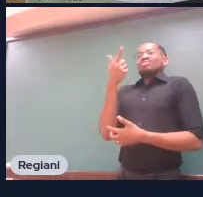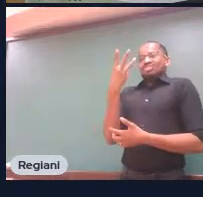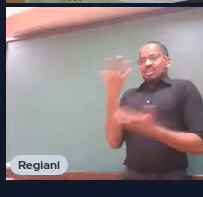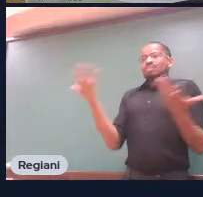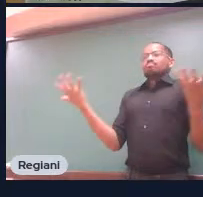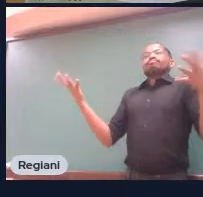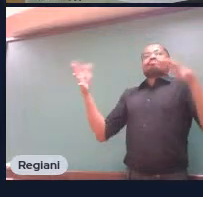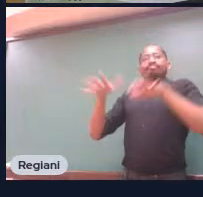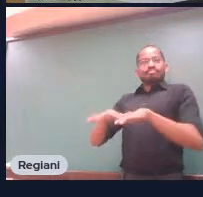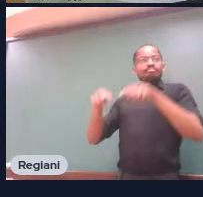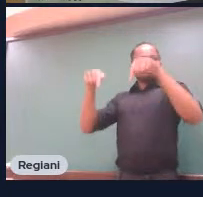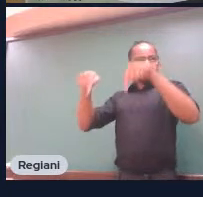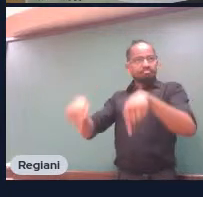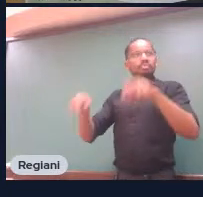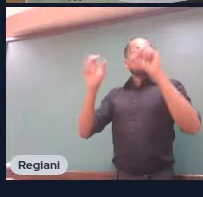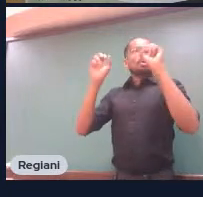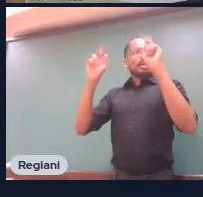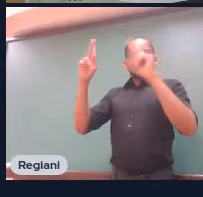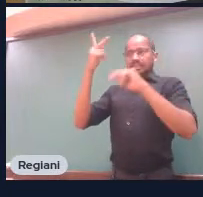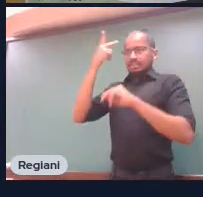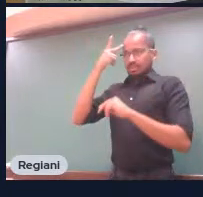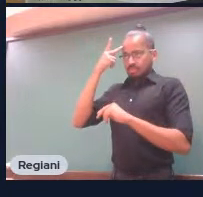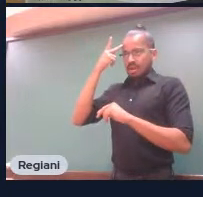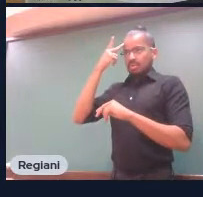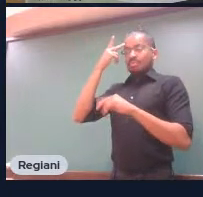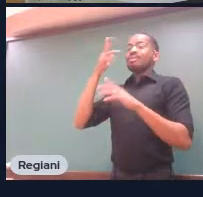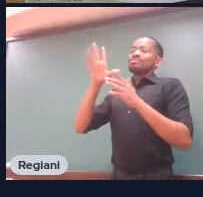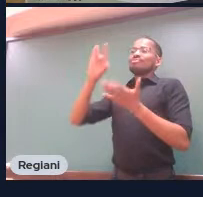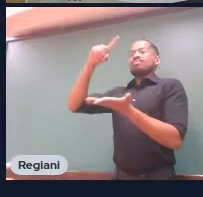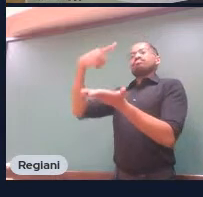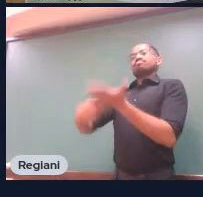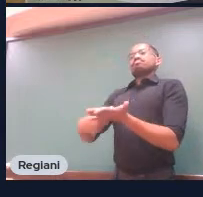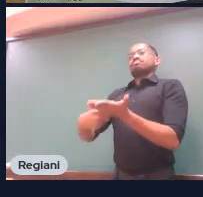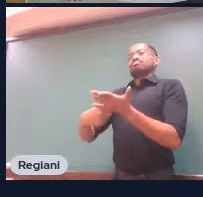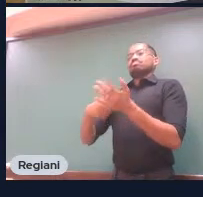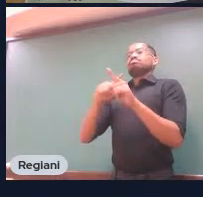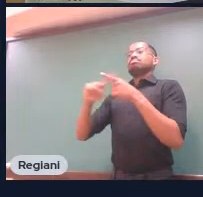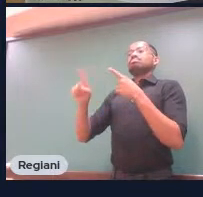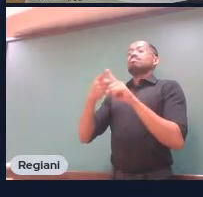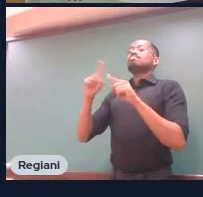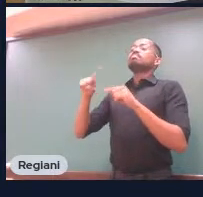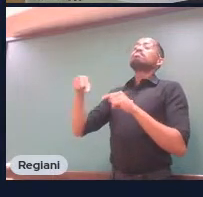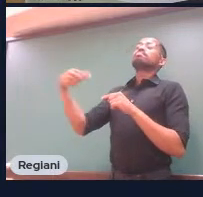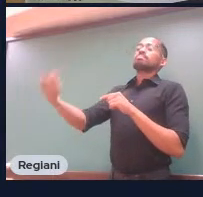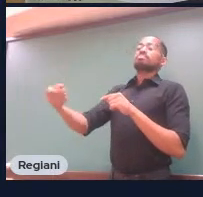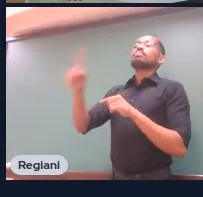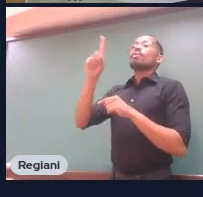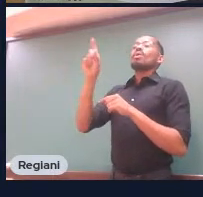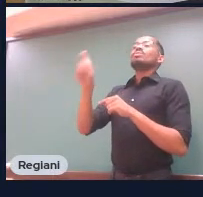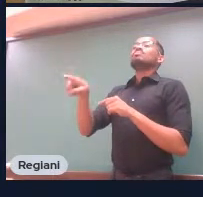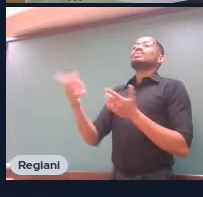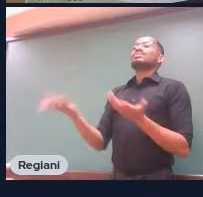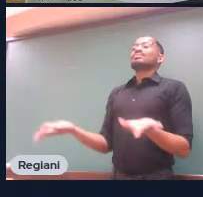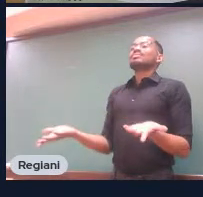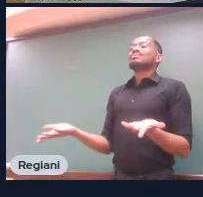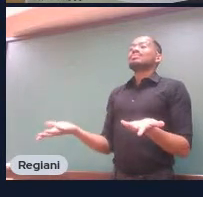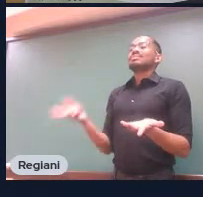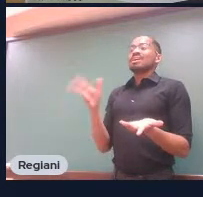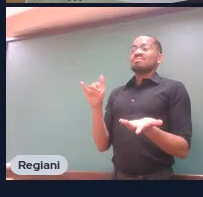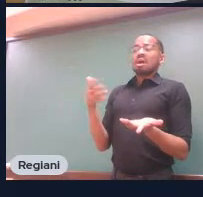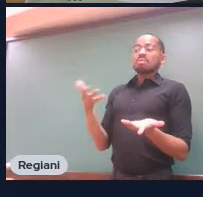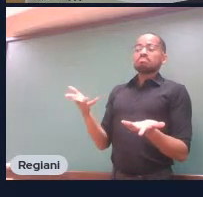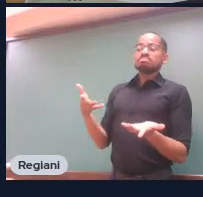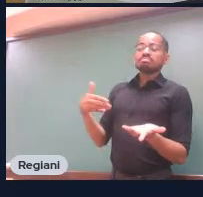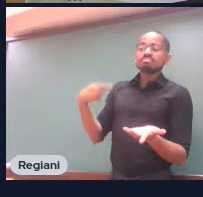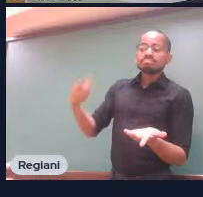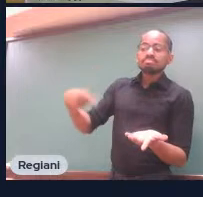vamos anunciar, nós vamos nos reunir para definir quando acontecerá, qual a frequência que